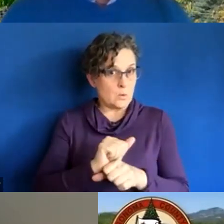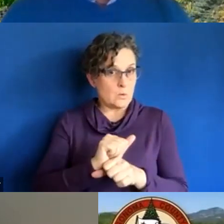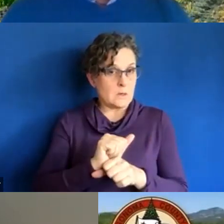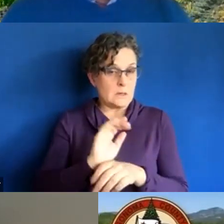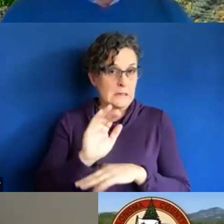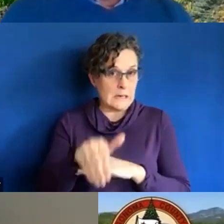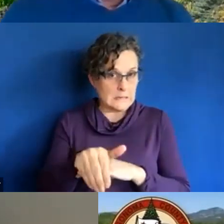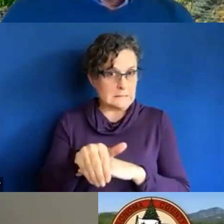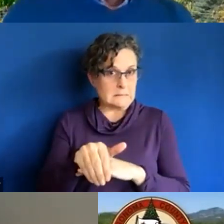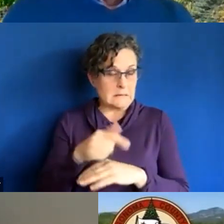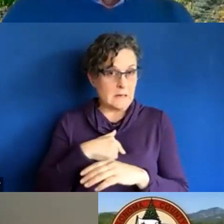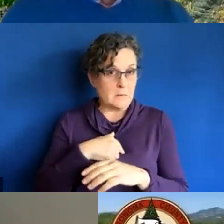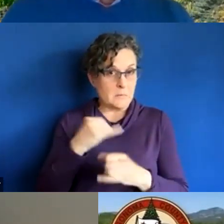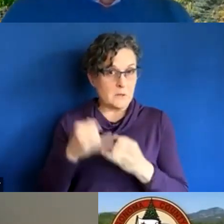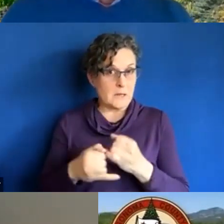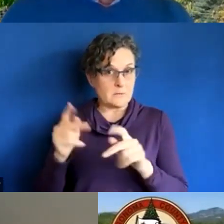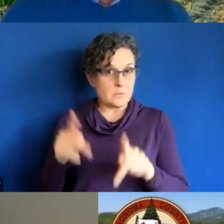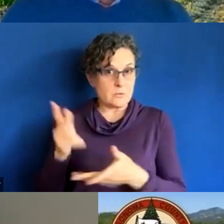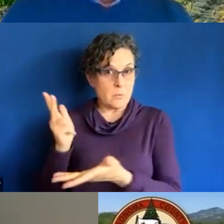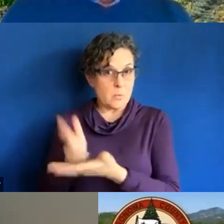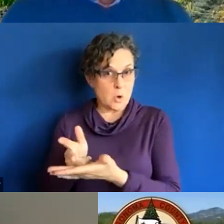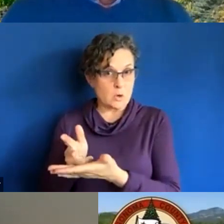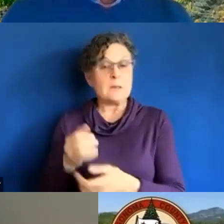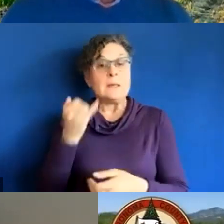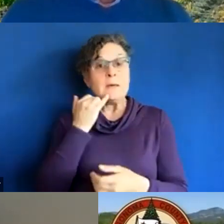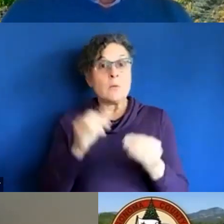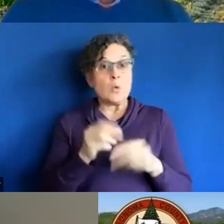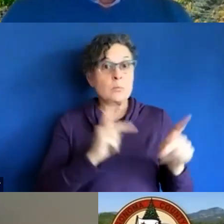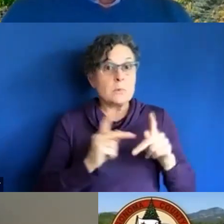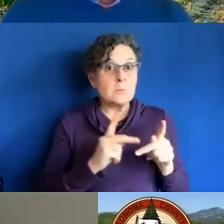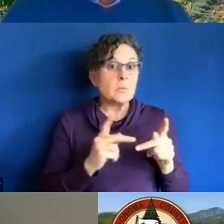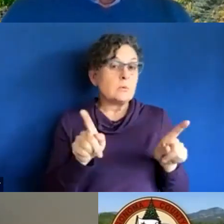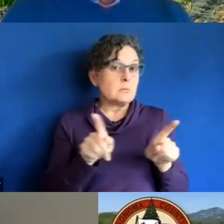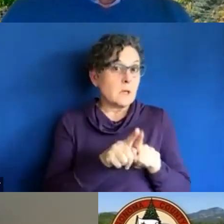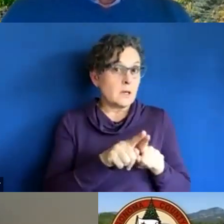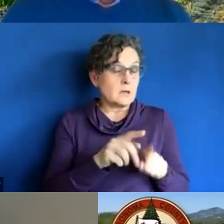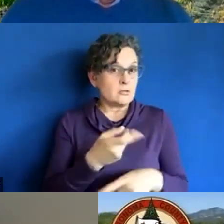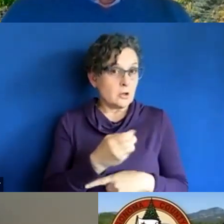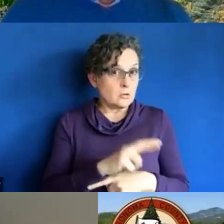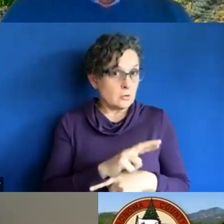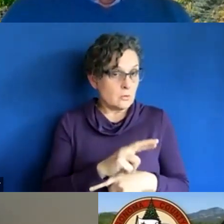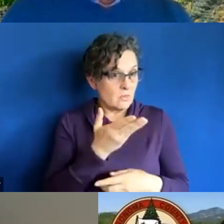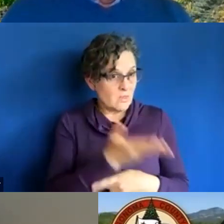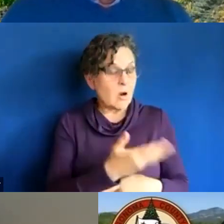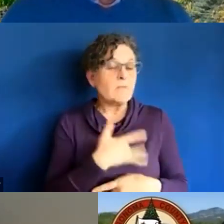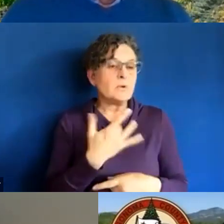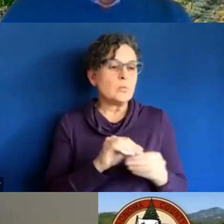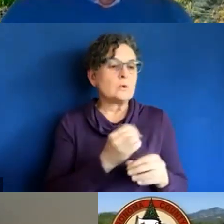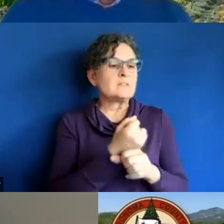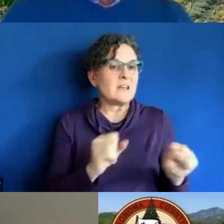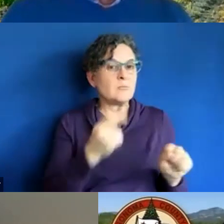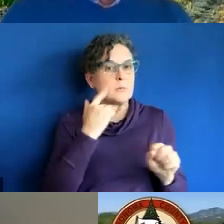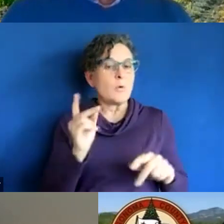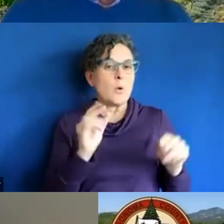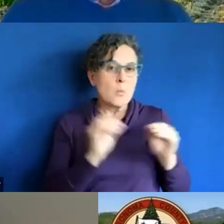that I feel safer when more people are around rather than less. And, again, there will be security on